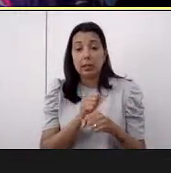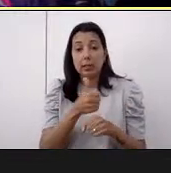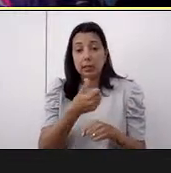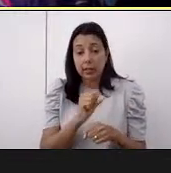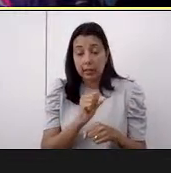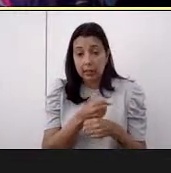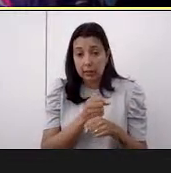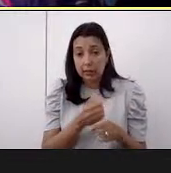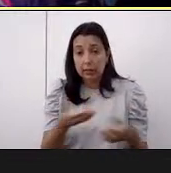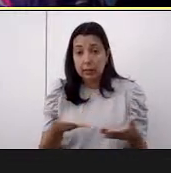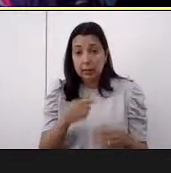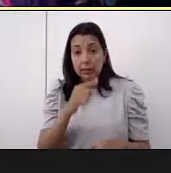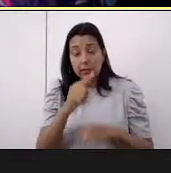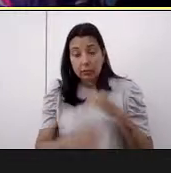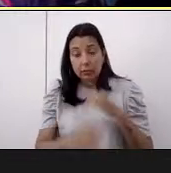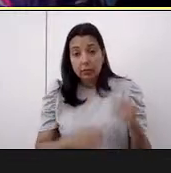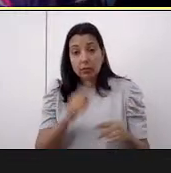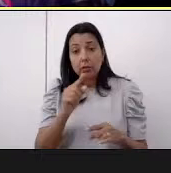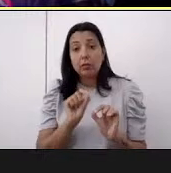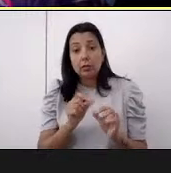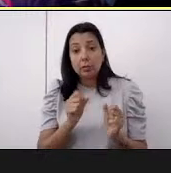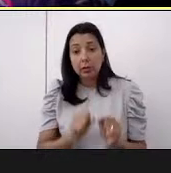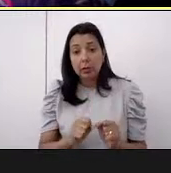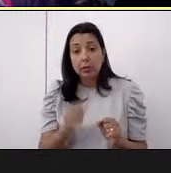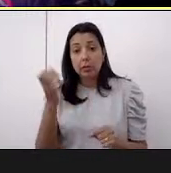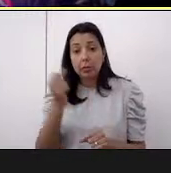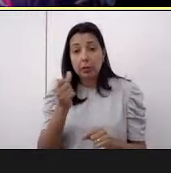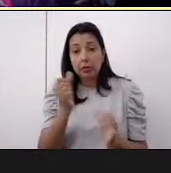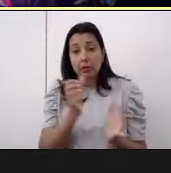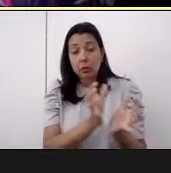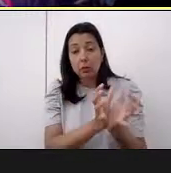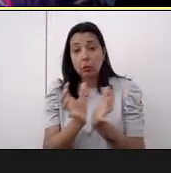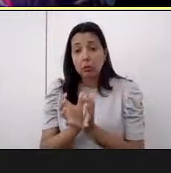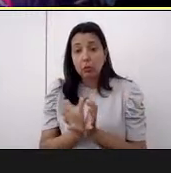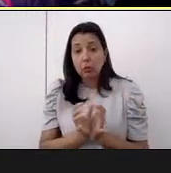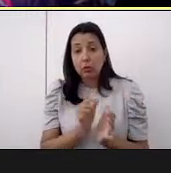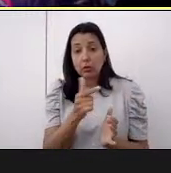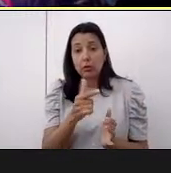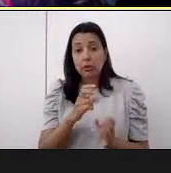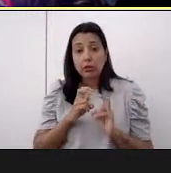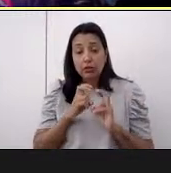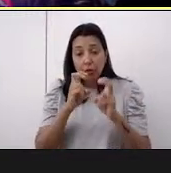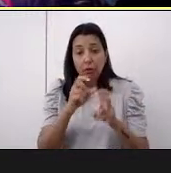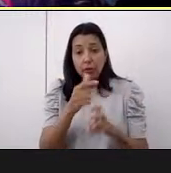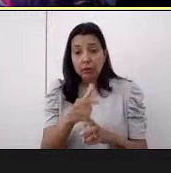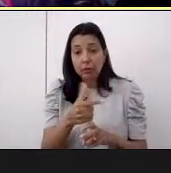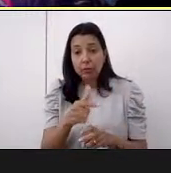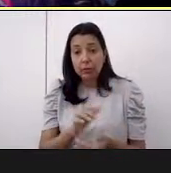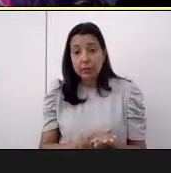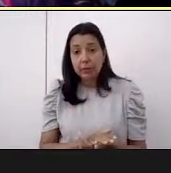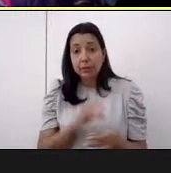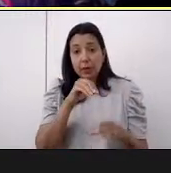groups that do not have enough power to make their voice heard in the political sphere.